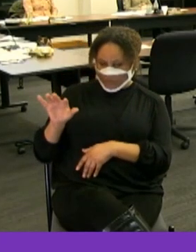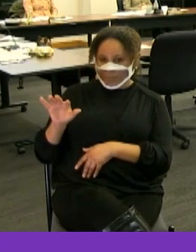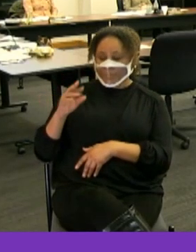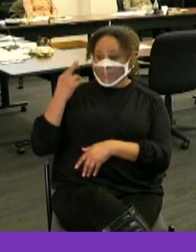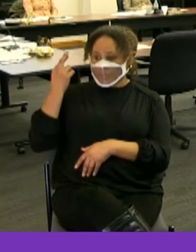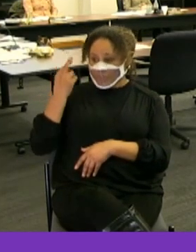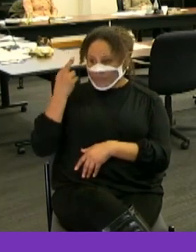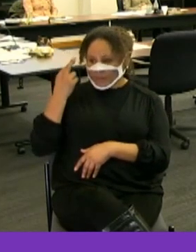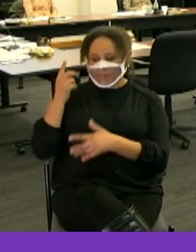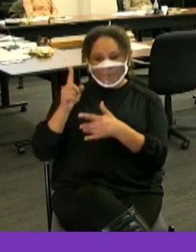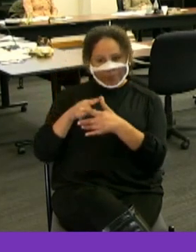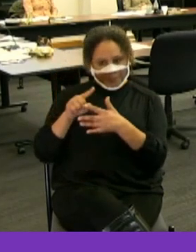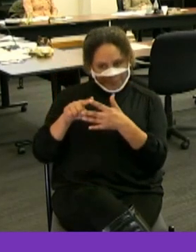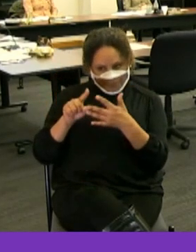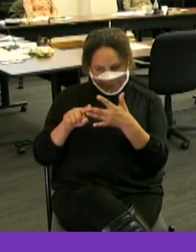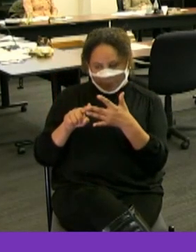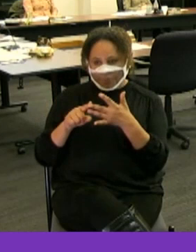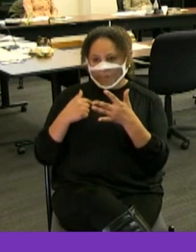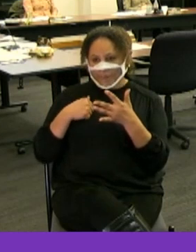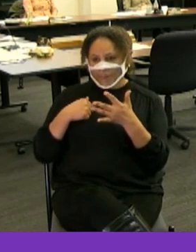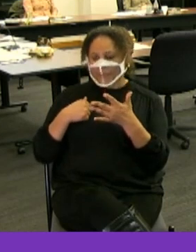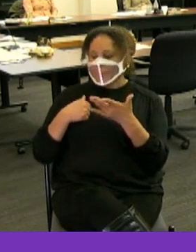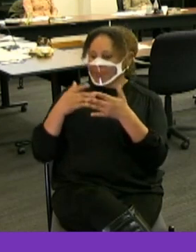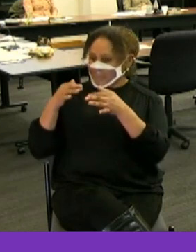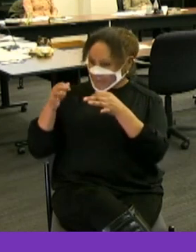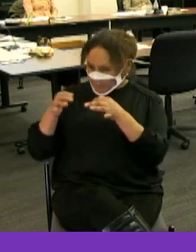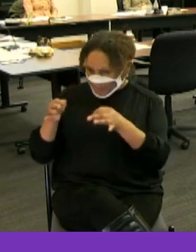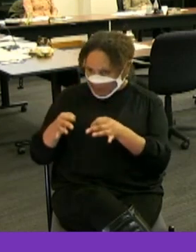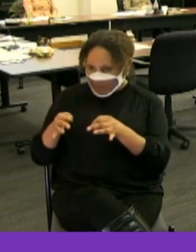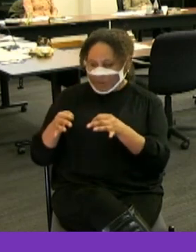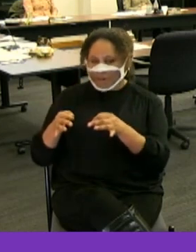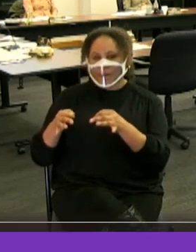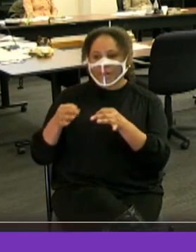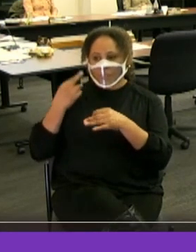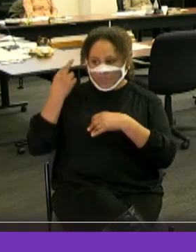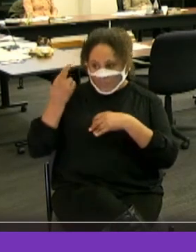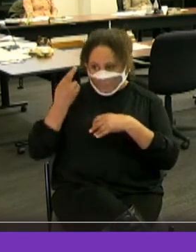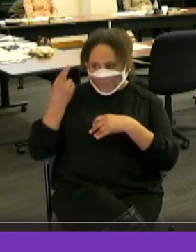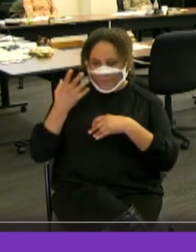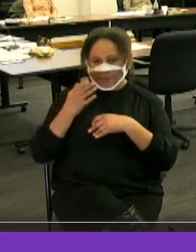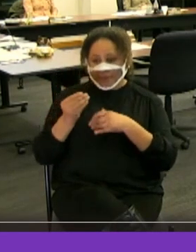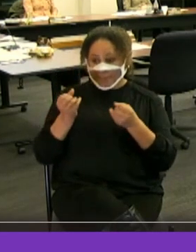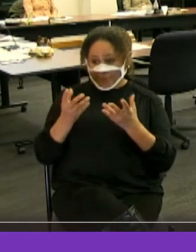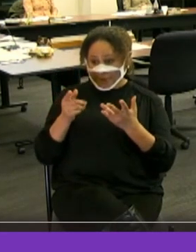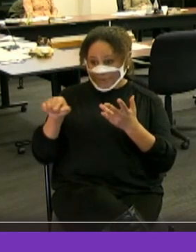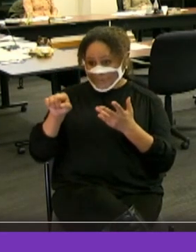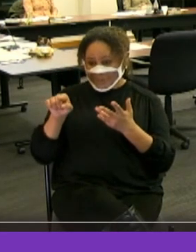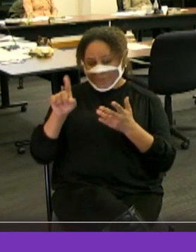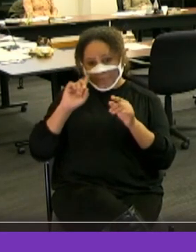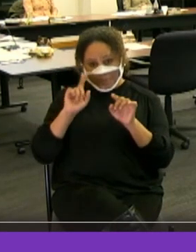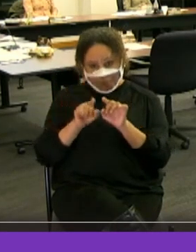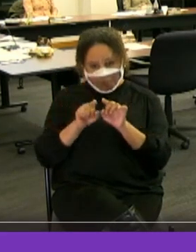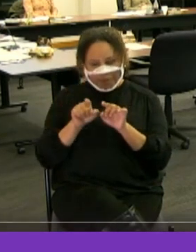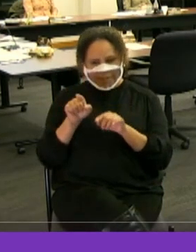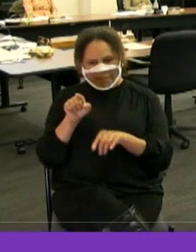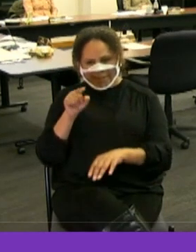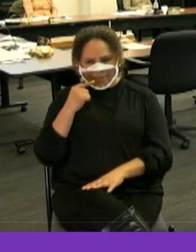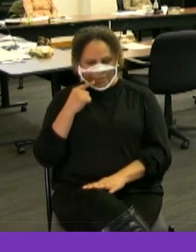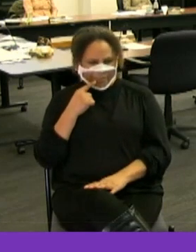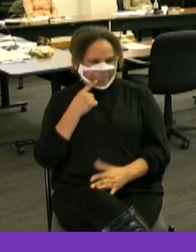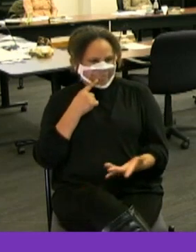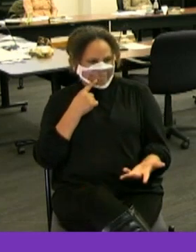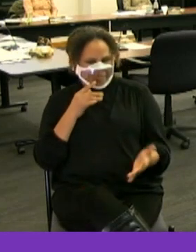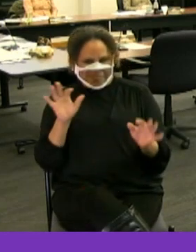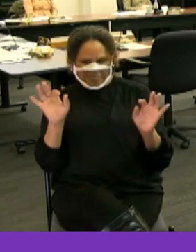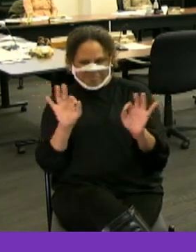the reasons. I gave them the breakdown, and a lot of them kind of were on the same page. They were like, I don't think $3